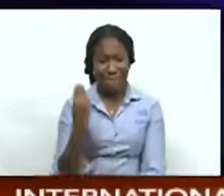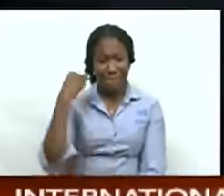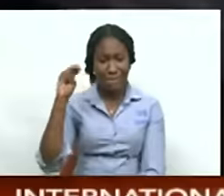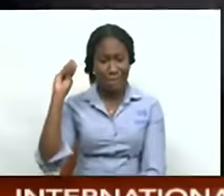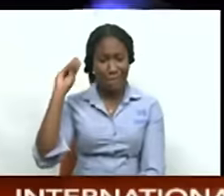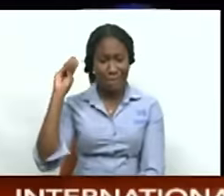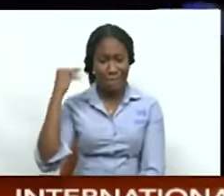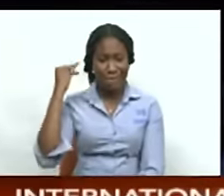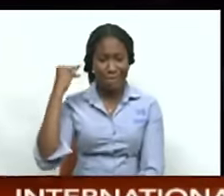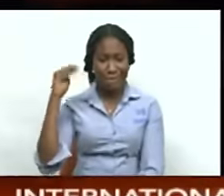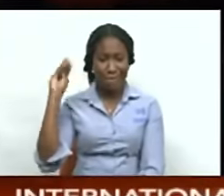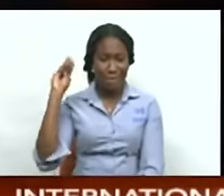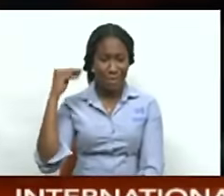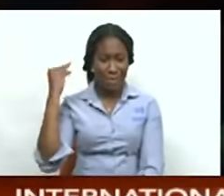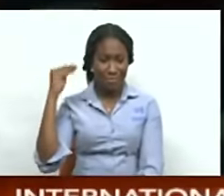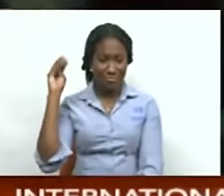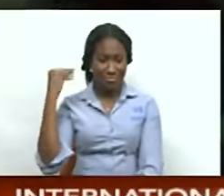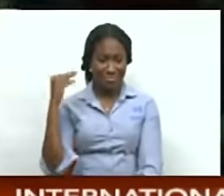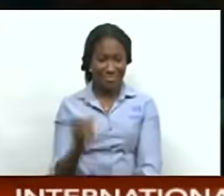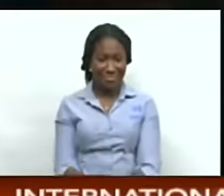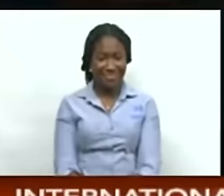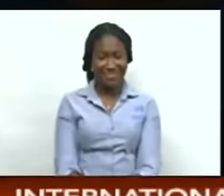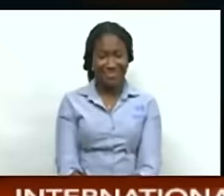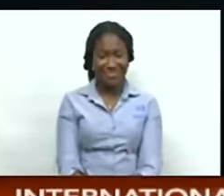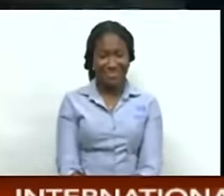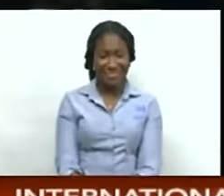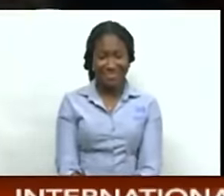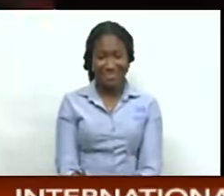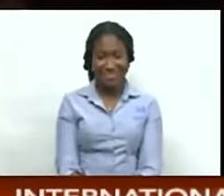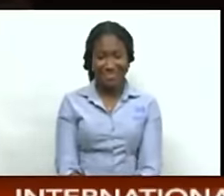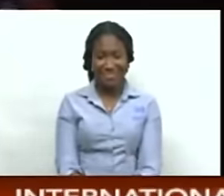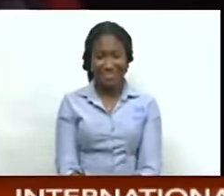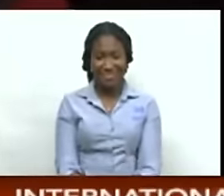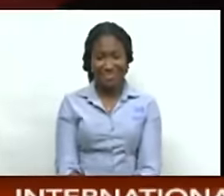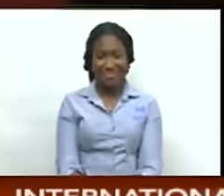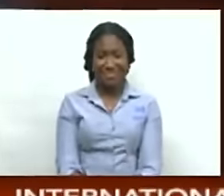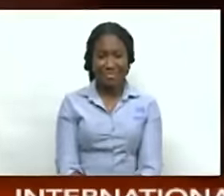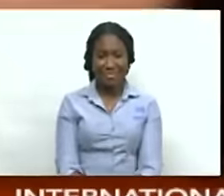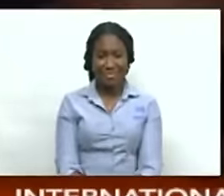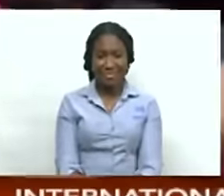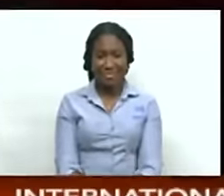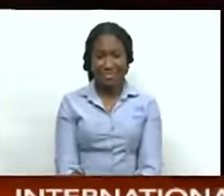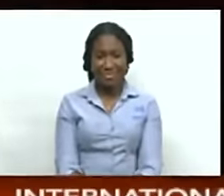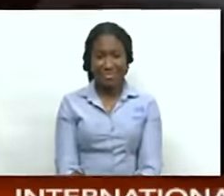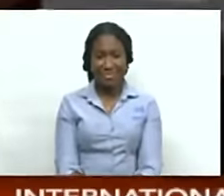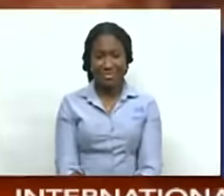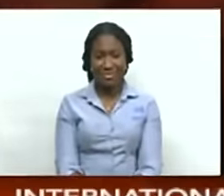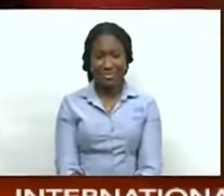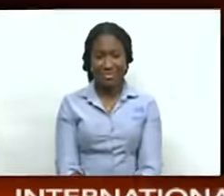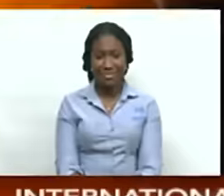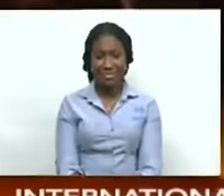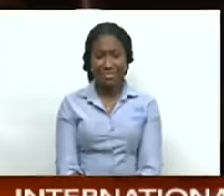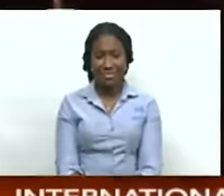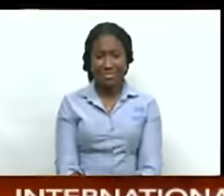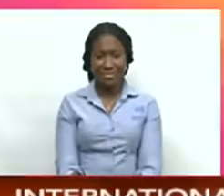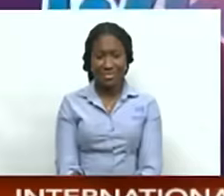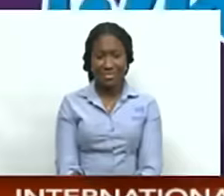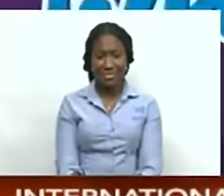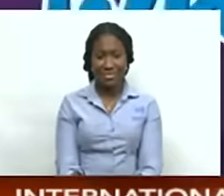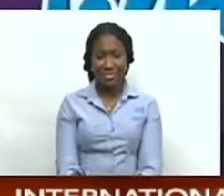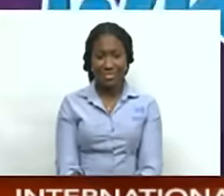Latoya, Charisma, Ben right over, Tatiana, Shinika, Janisha, Ben right over. Listen, if your name ends with an